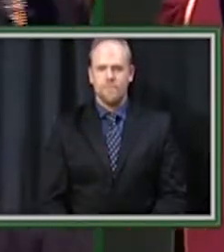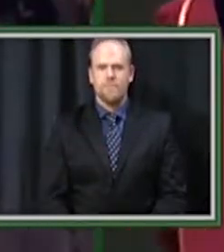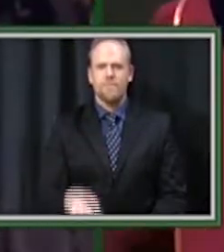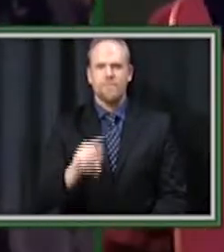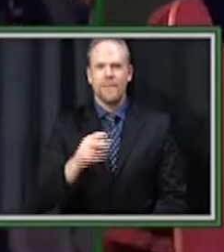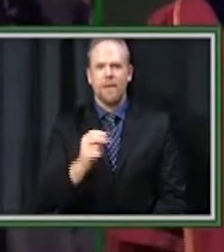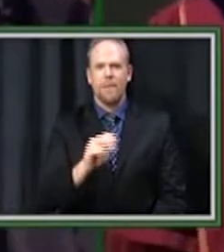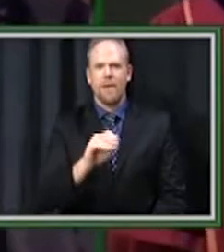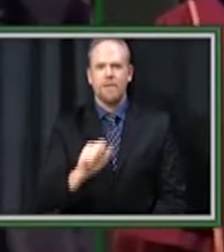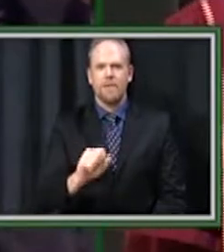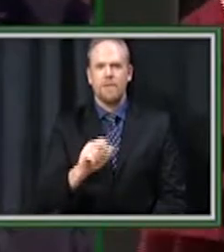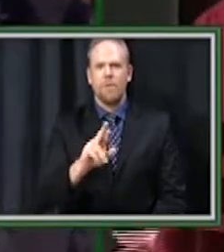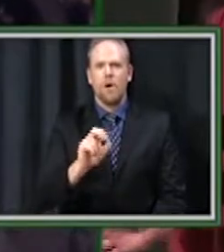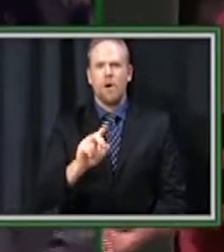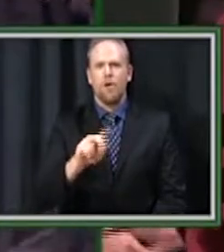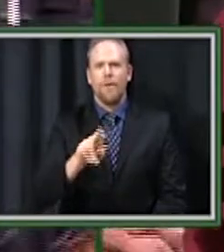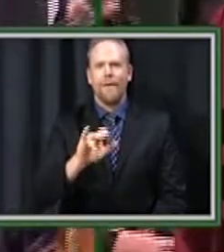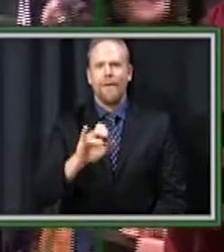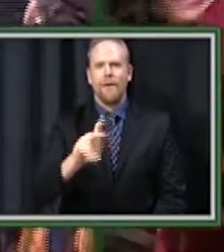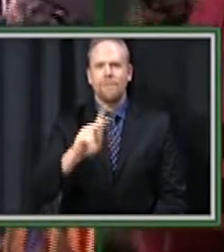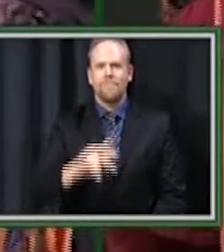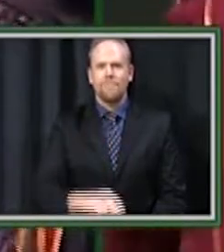Thomas Broderick.